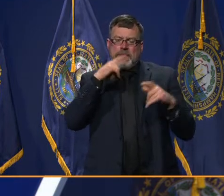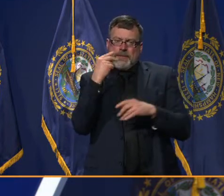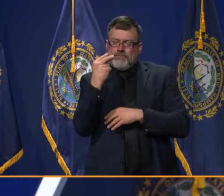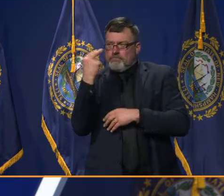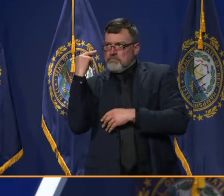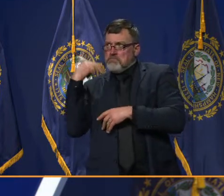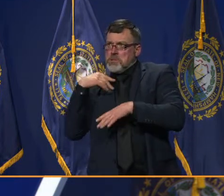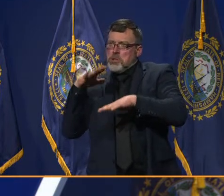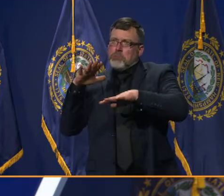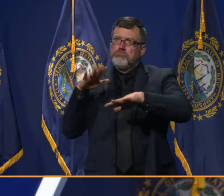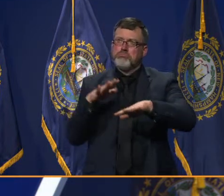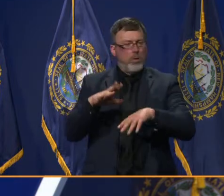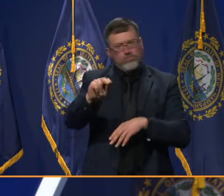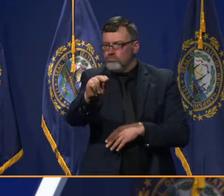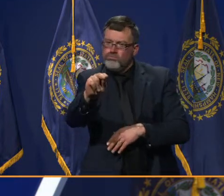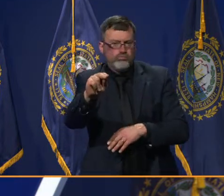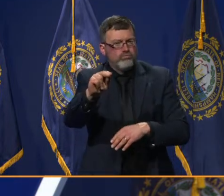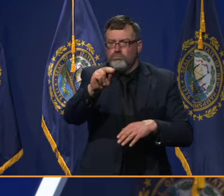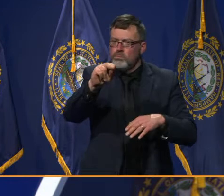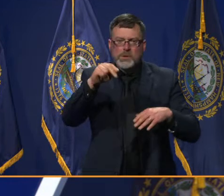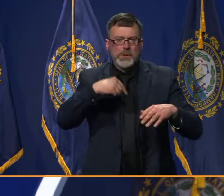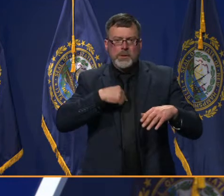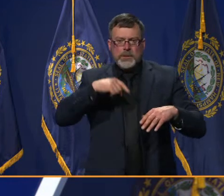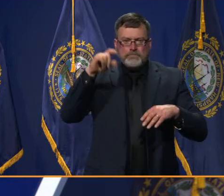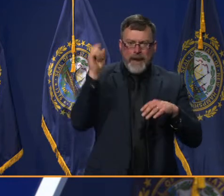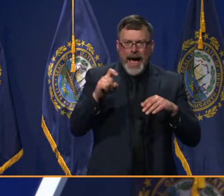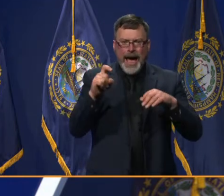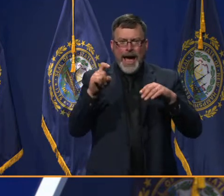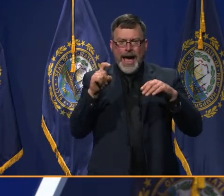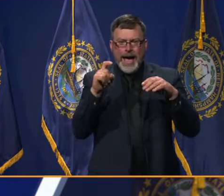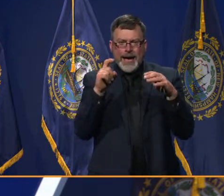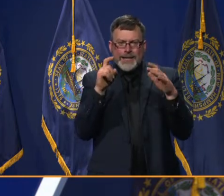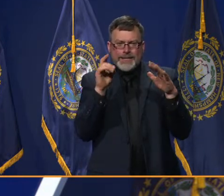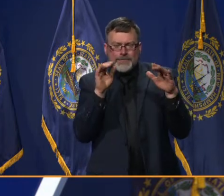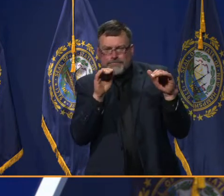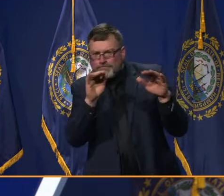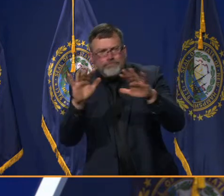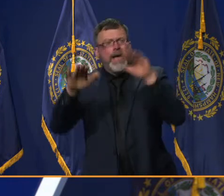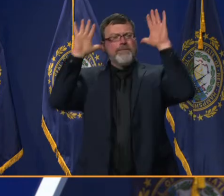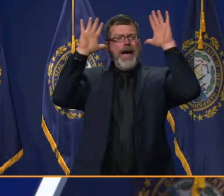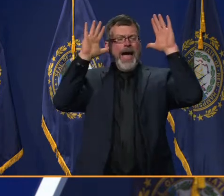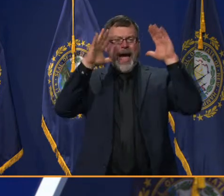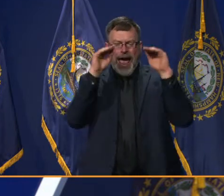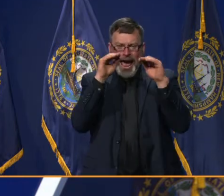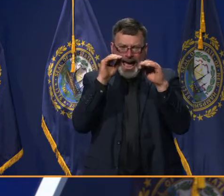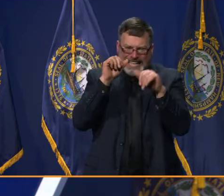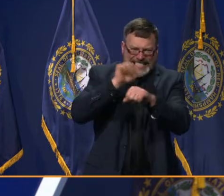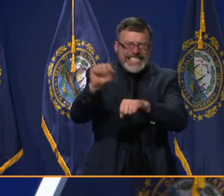doing that, we will have earned the ability to step beyond this crisis and into a new day.